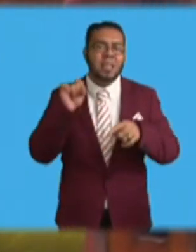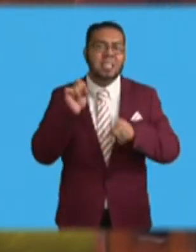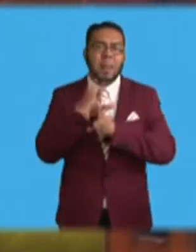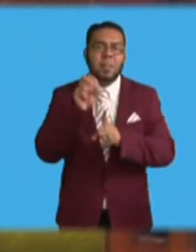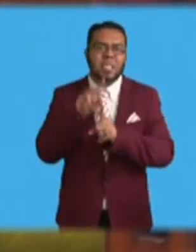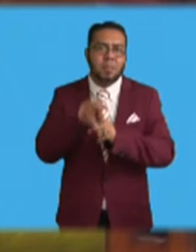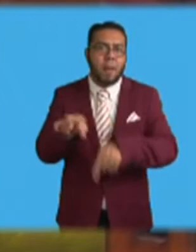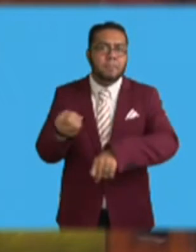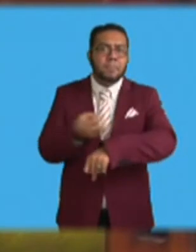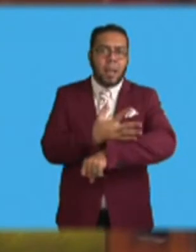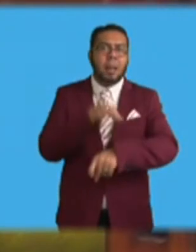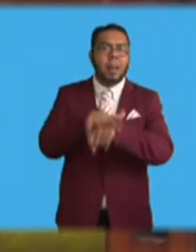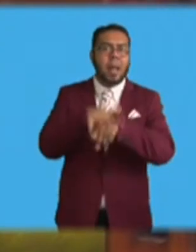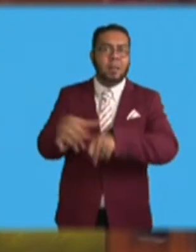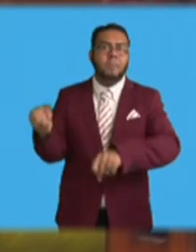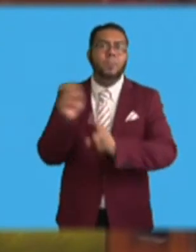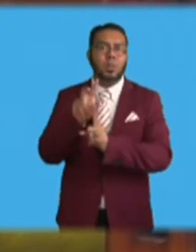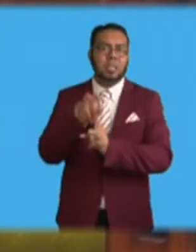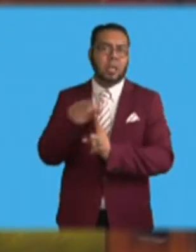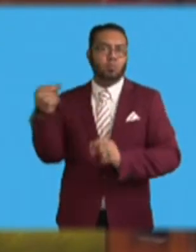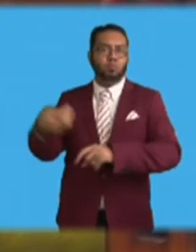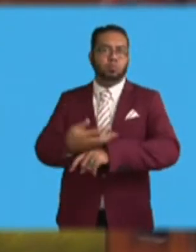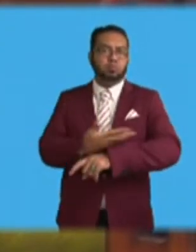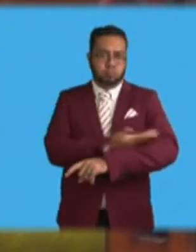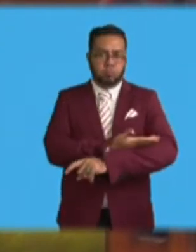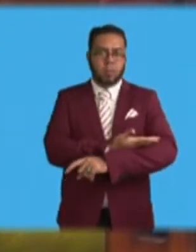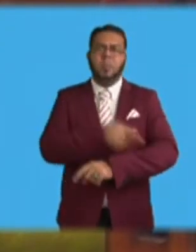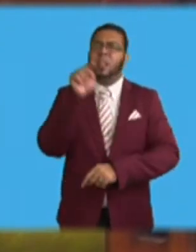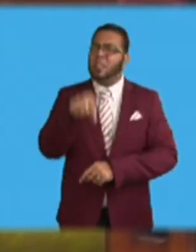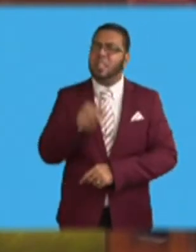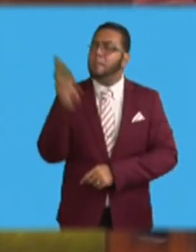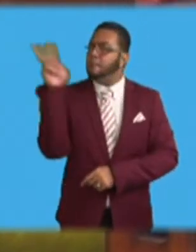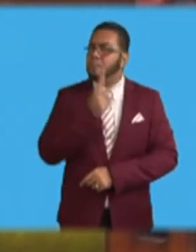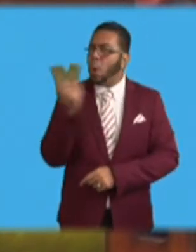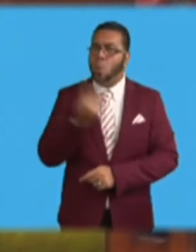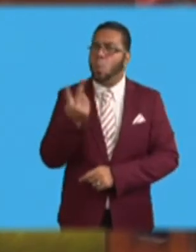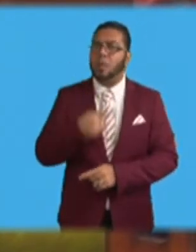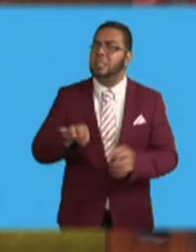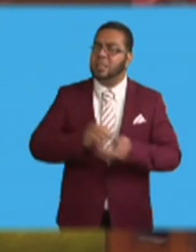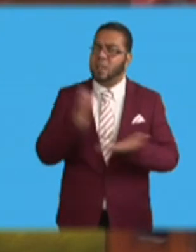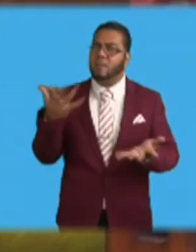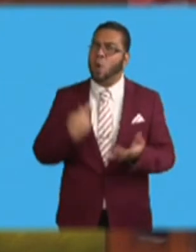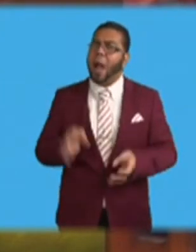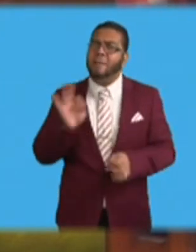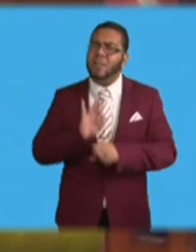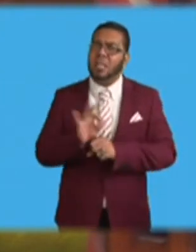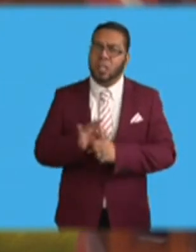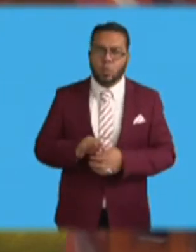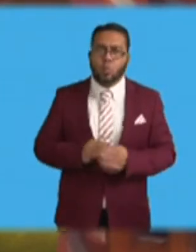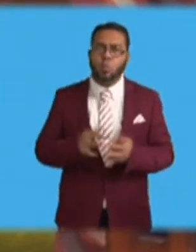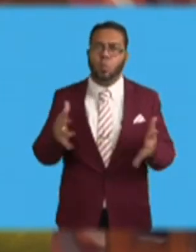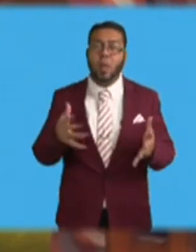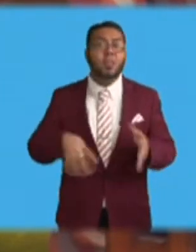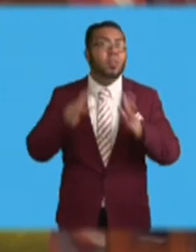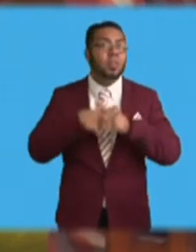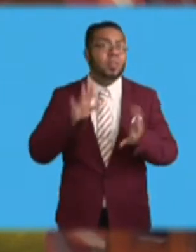infection of the blood or blood poisoning. These are both severe diseases with high fatality rate. The World Health